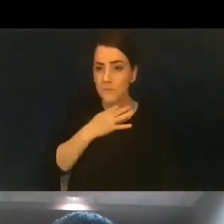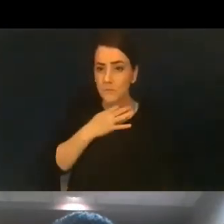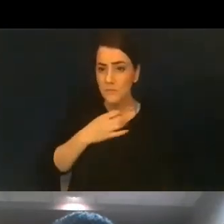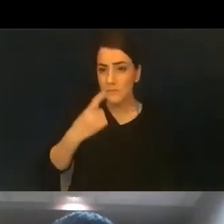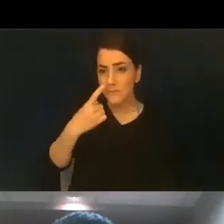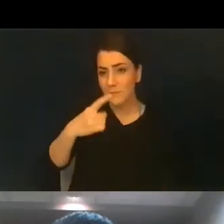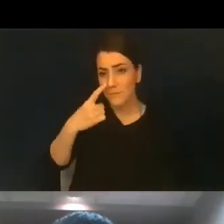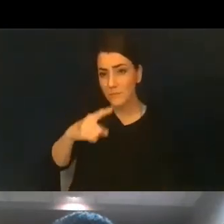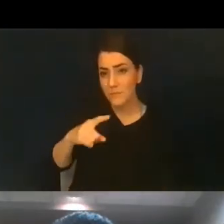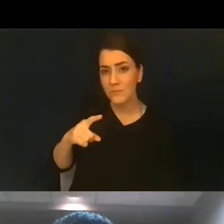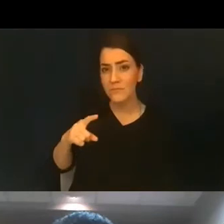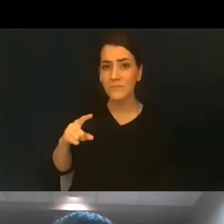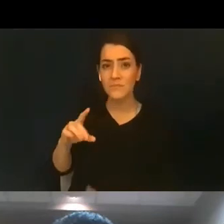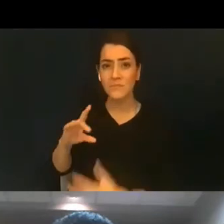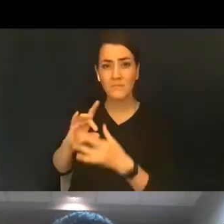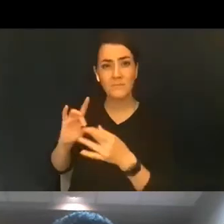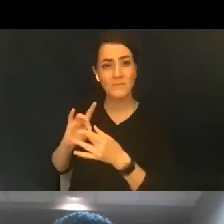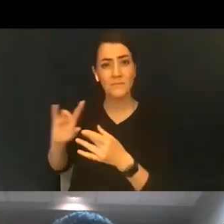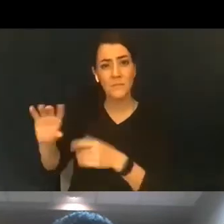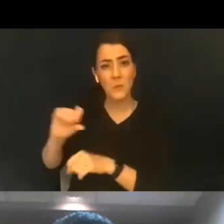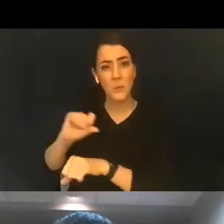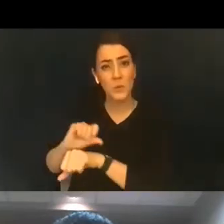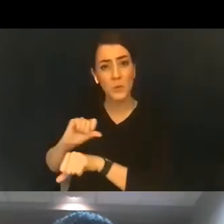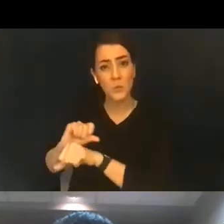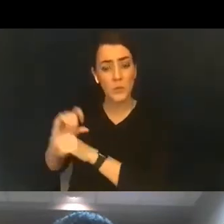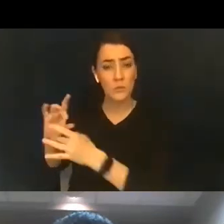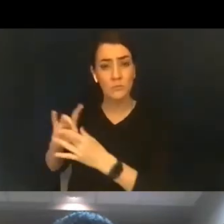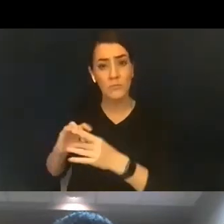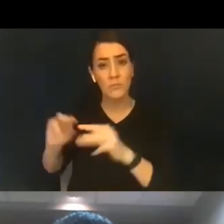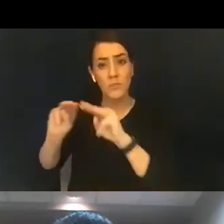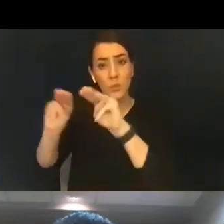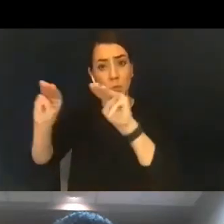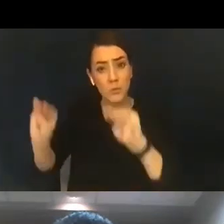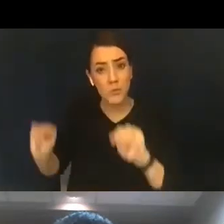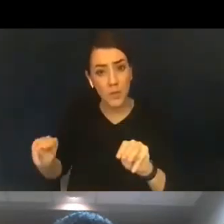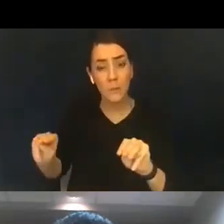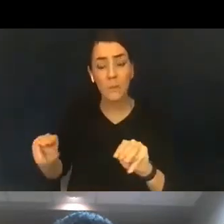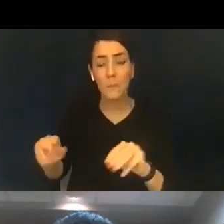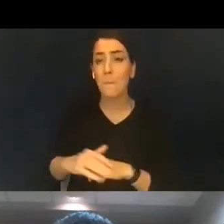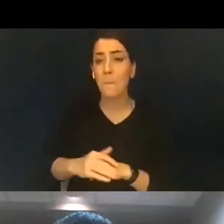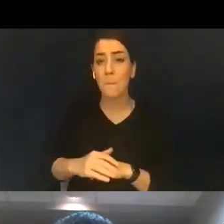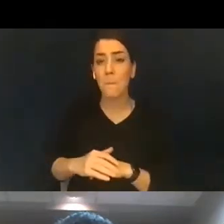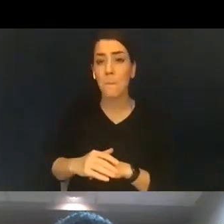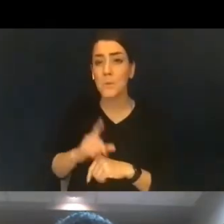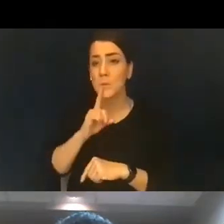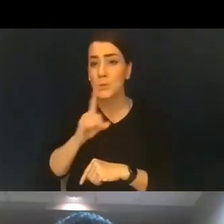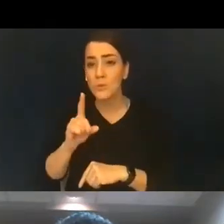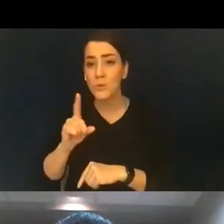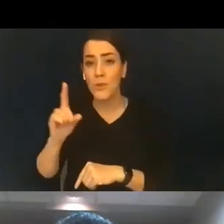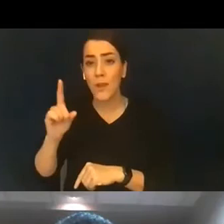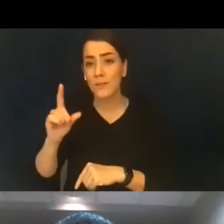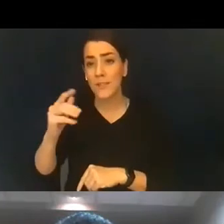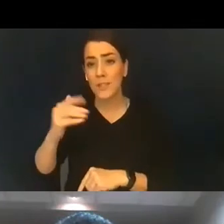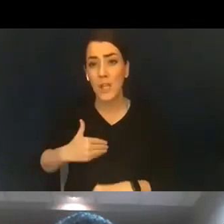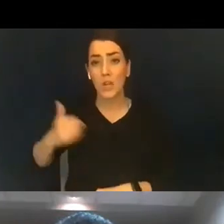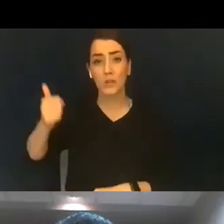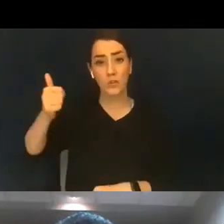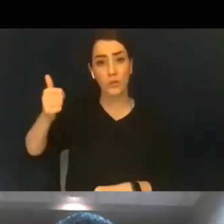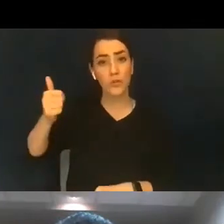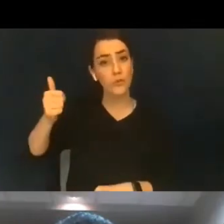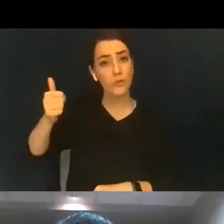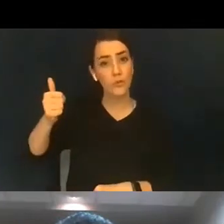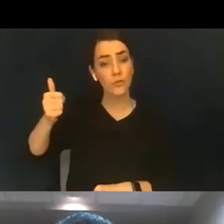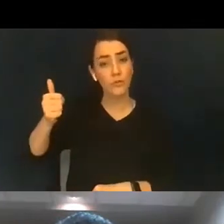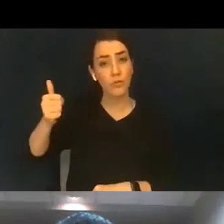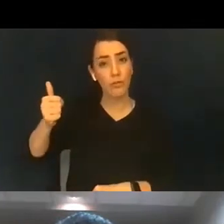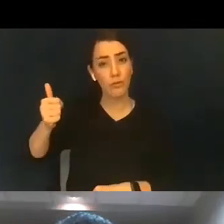work in general to try to make sure that younger generations, especially, students who are or